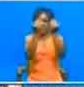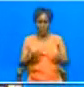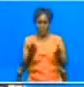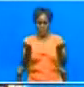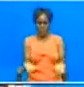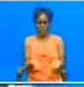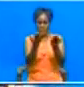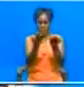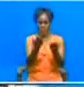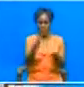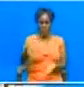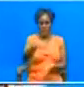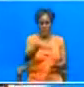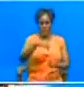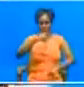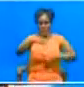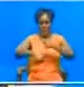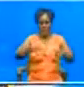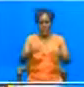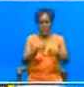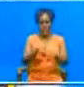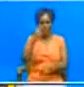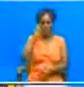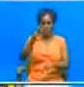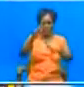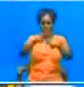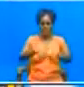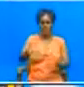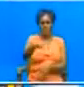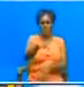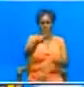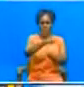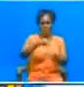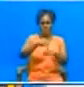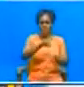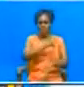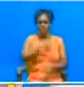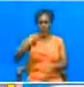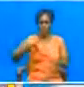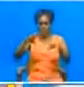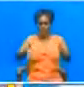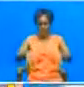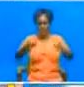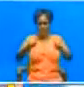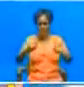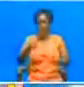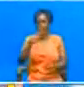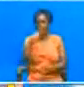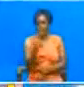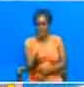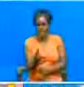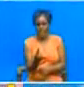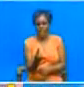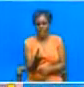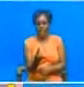upgrade on field events facilities as well as spectator stands, but National Olympic Committee Chairman Kipchoge Keino, who the stadium is named